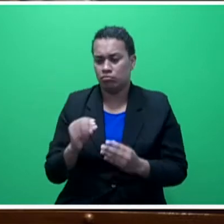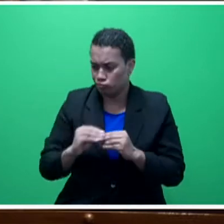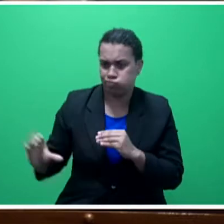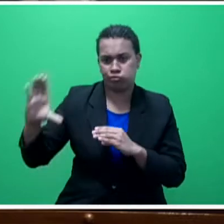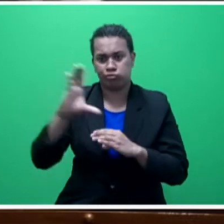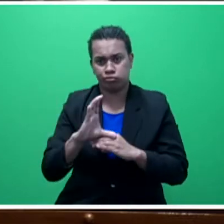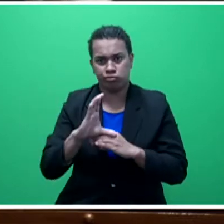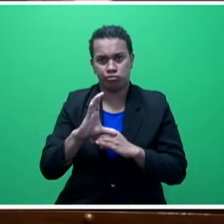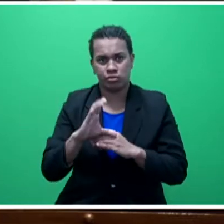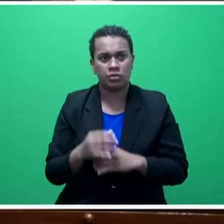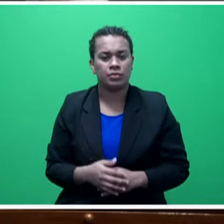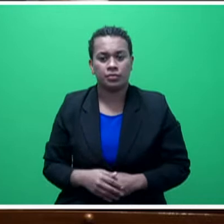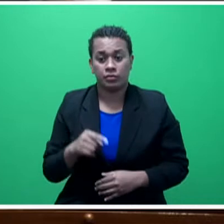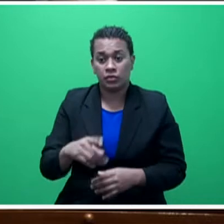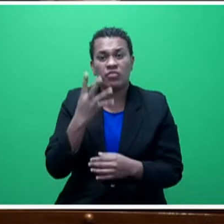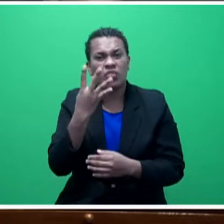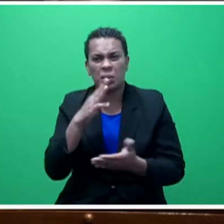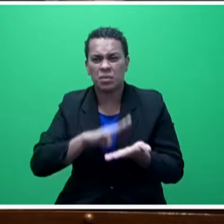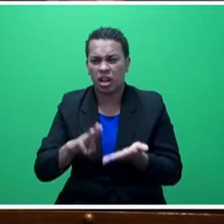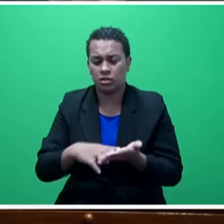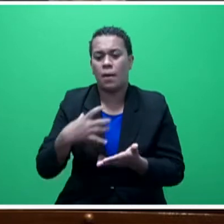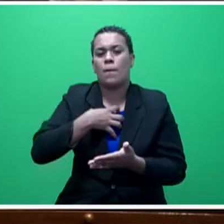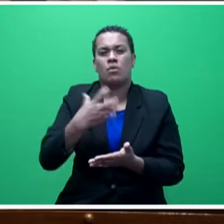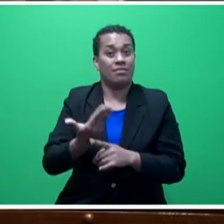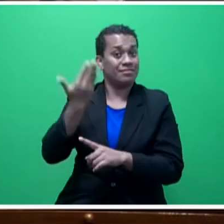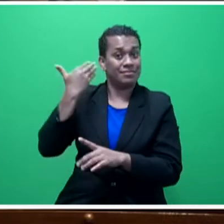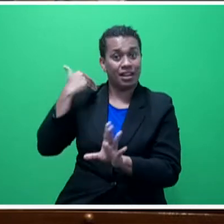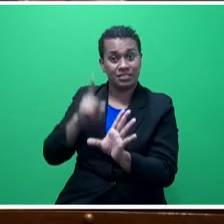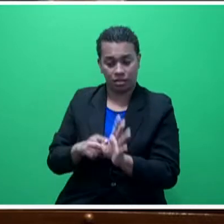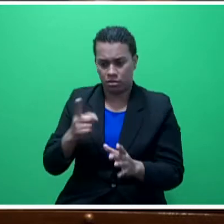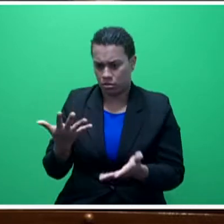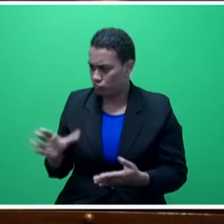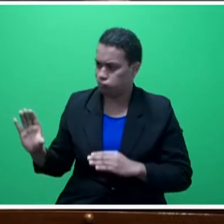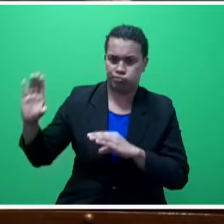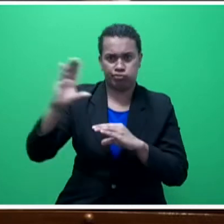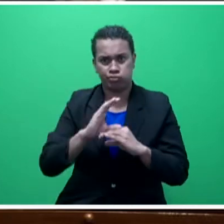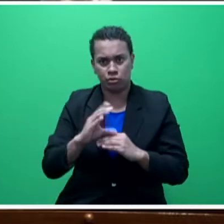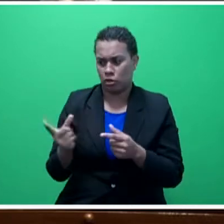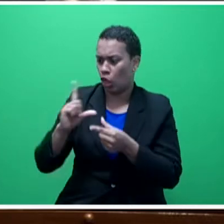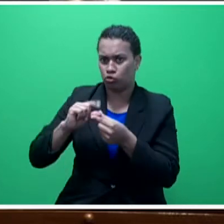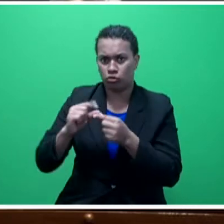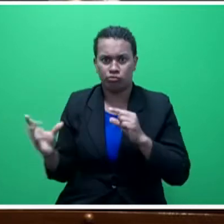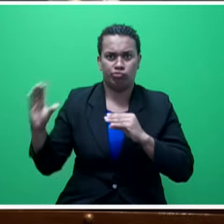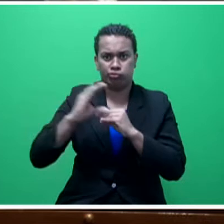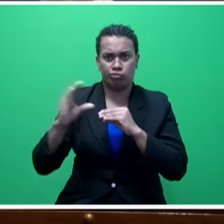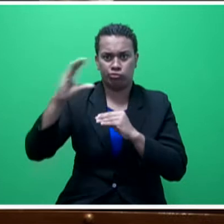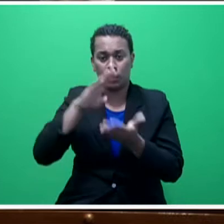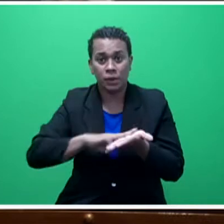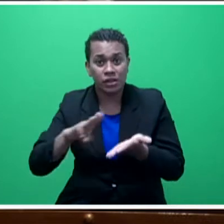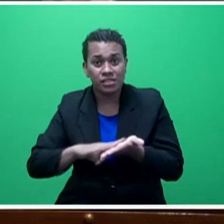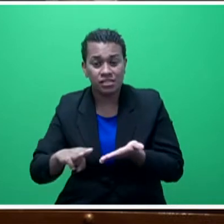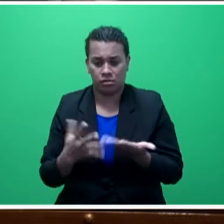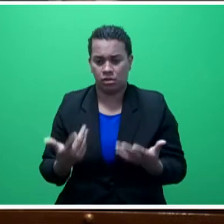original 2019-2020 budget. This program currently assists over 7,000